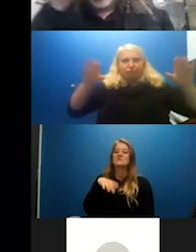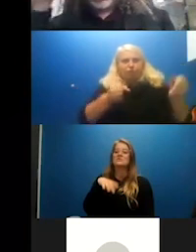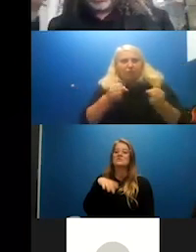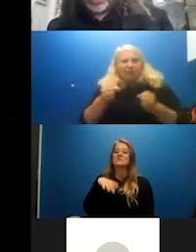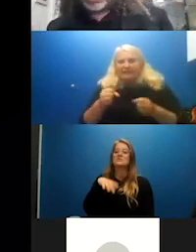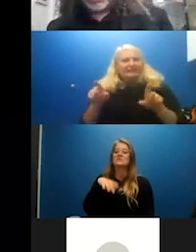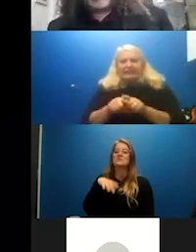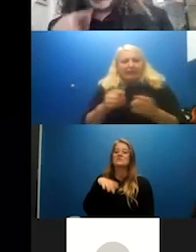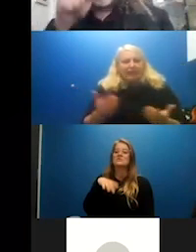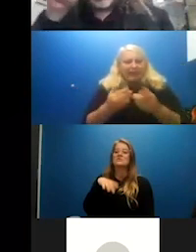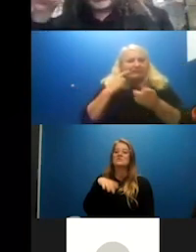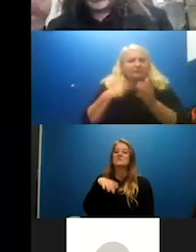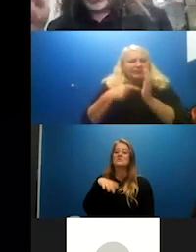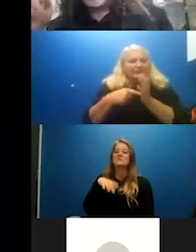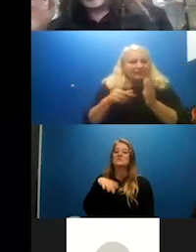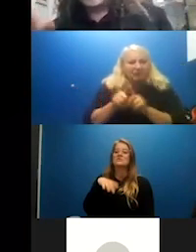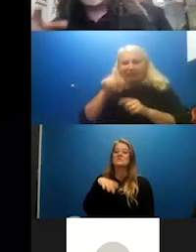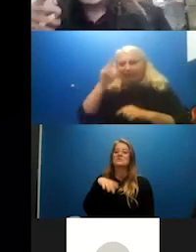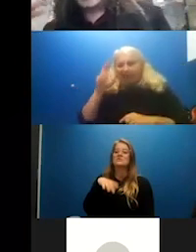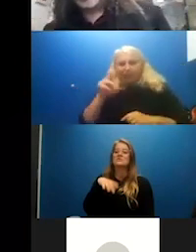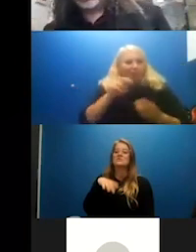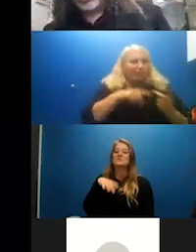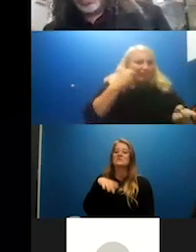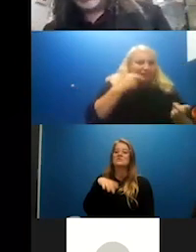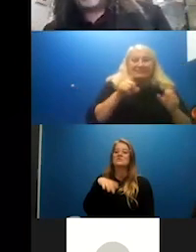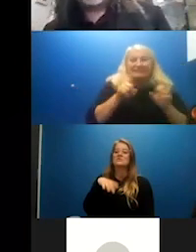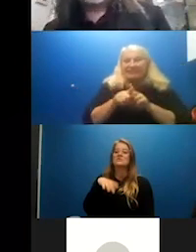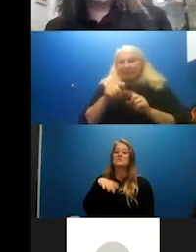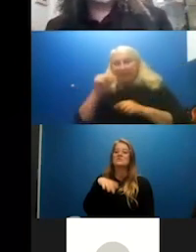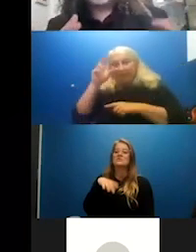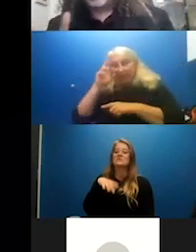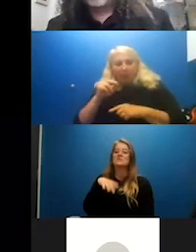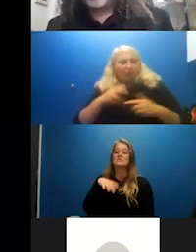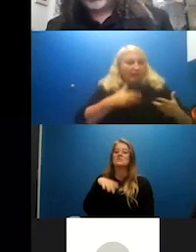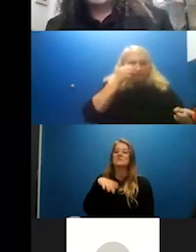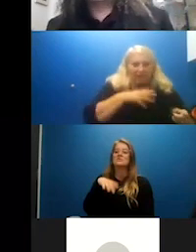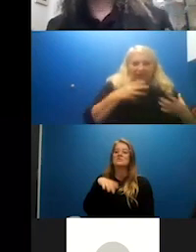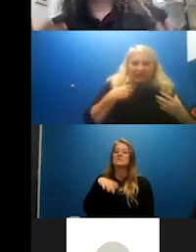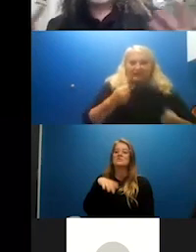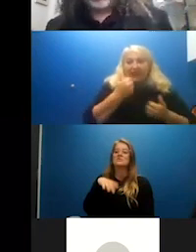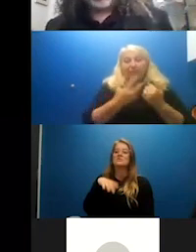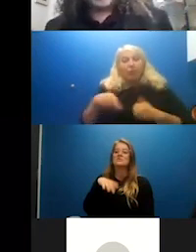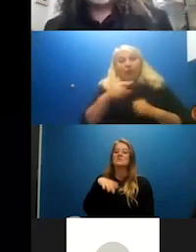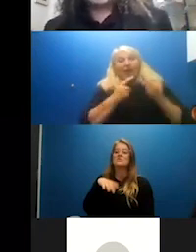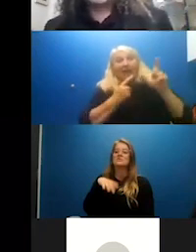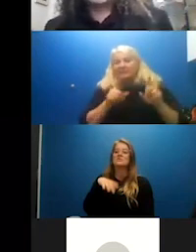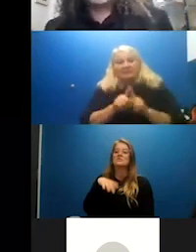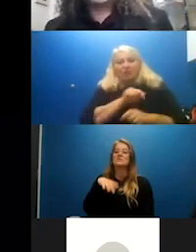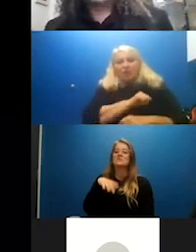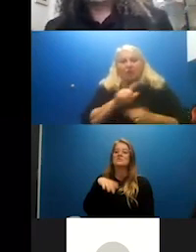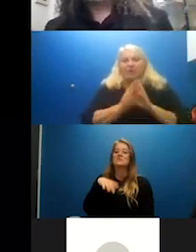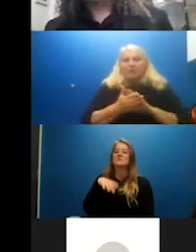going to be, as the young man heals, so does the uncle. And everybody they share their kill with becomes healthier and